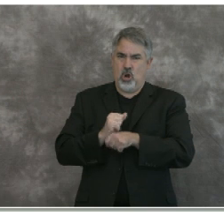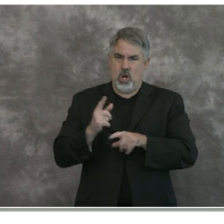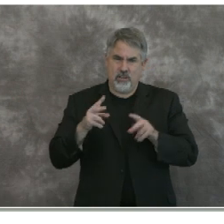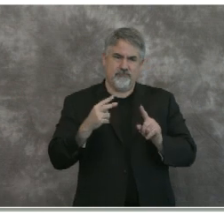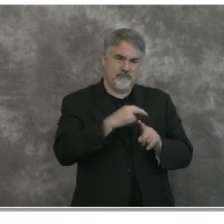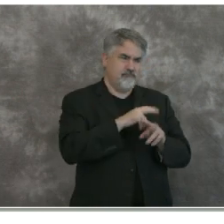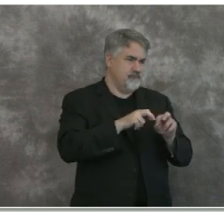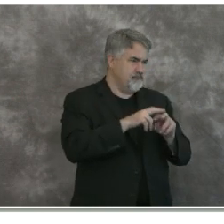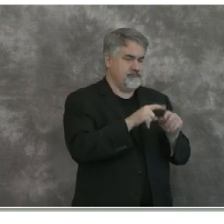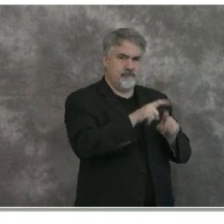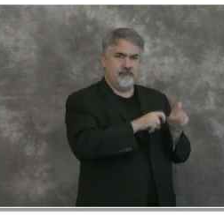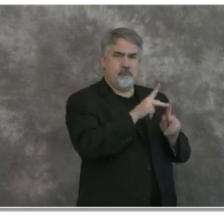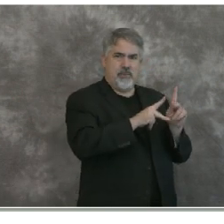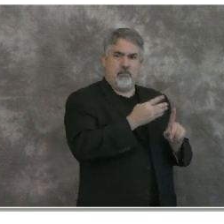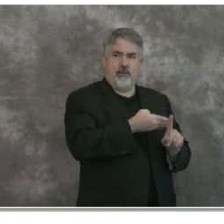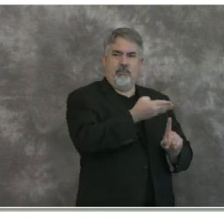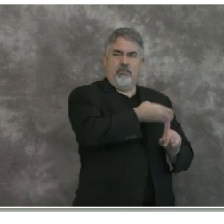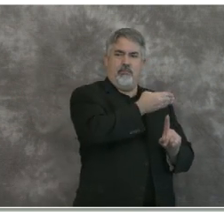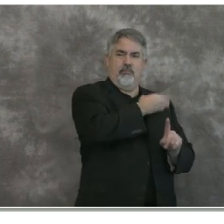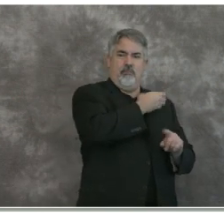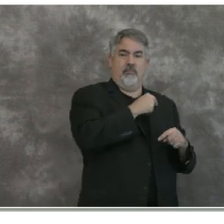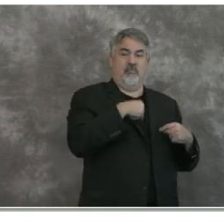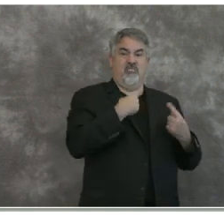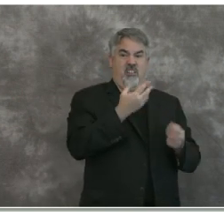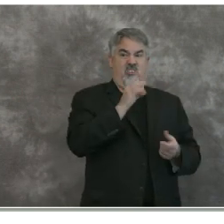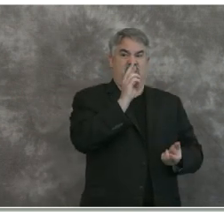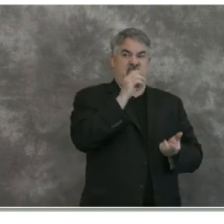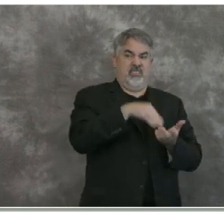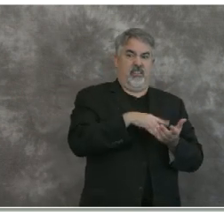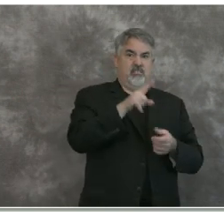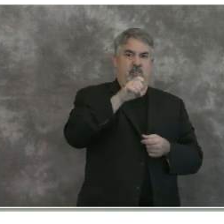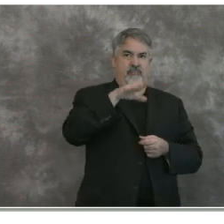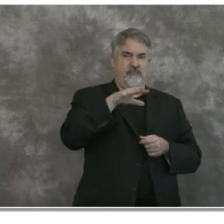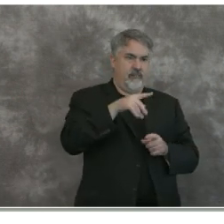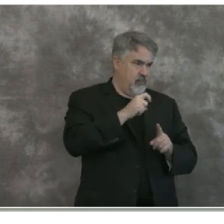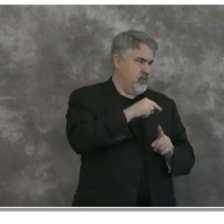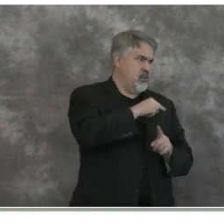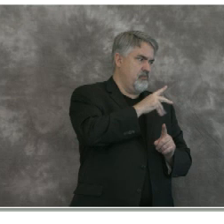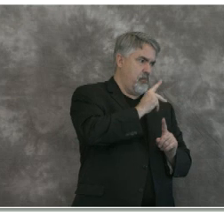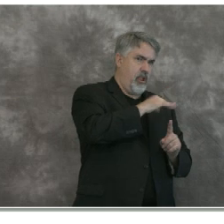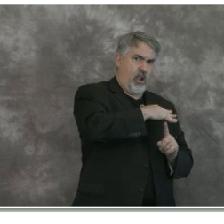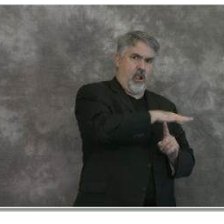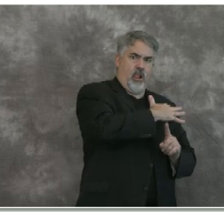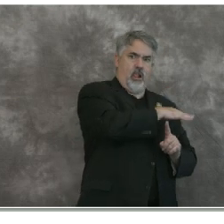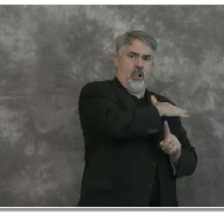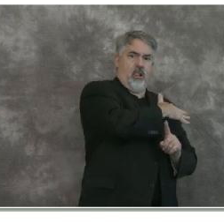up. We presently have 197 individuals in our public health motel rooms,